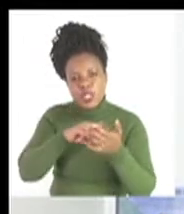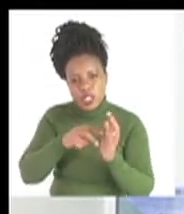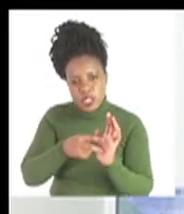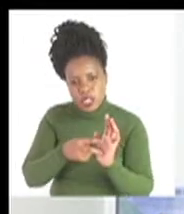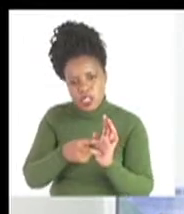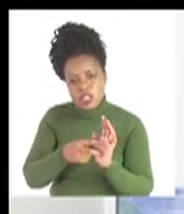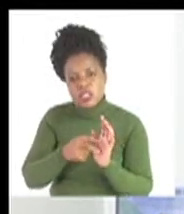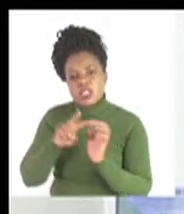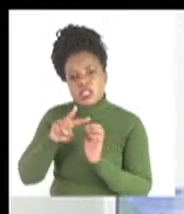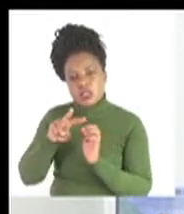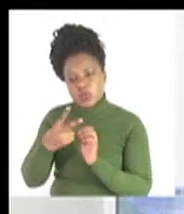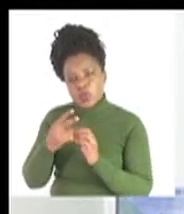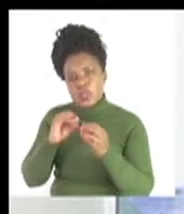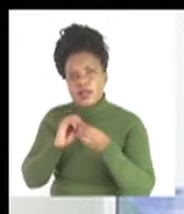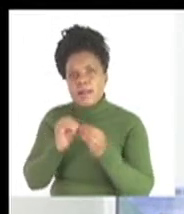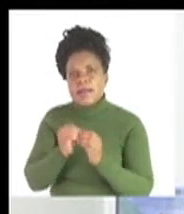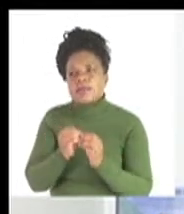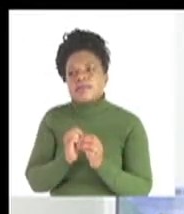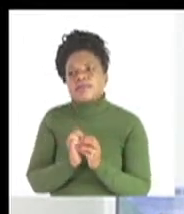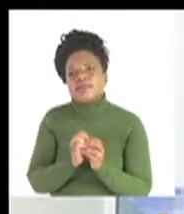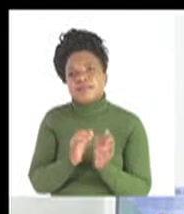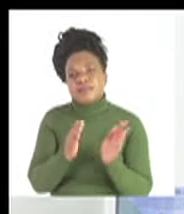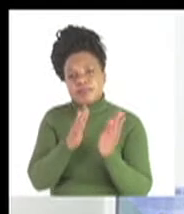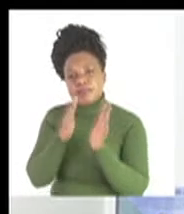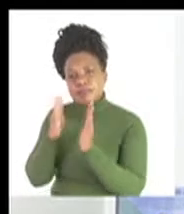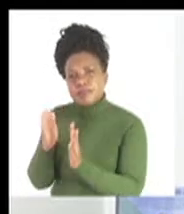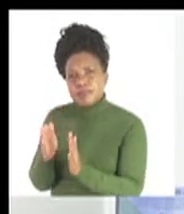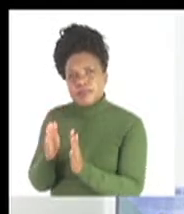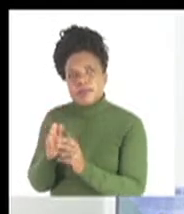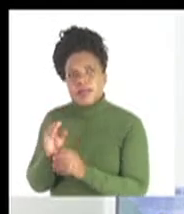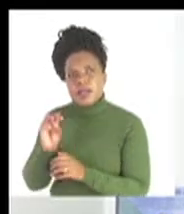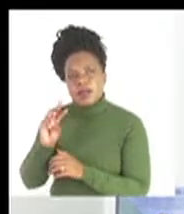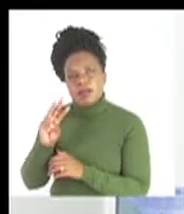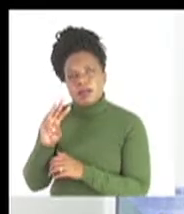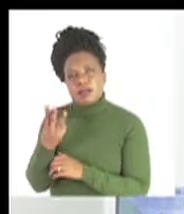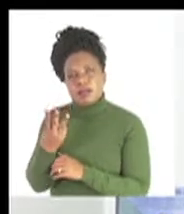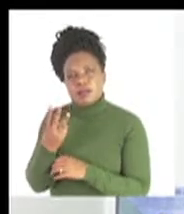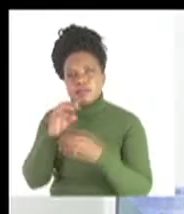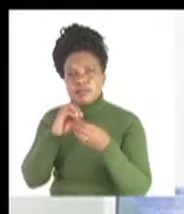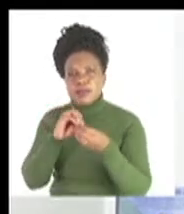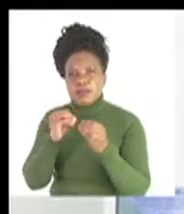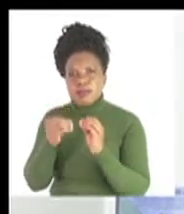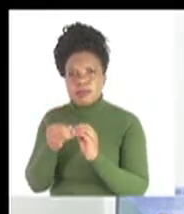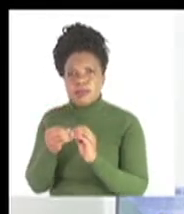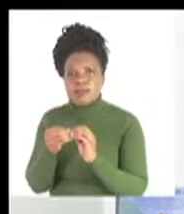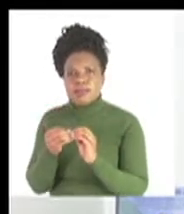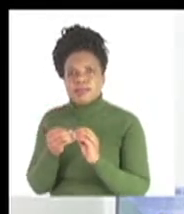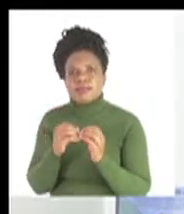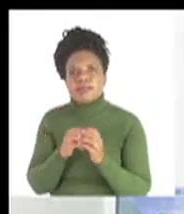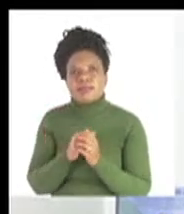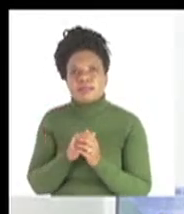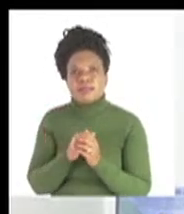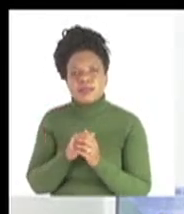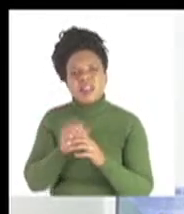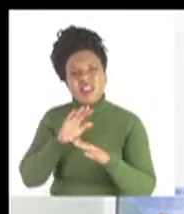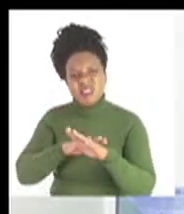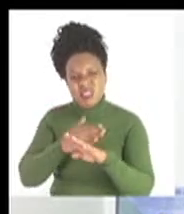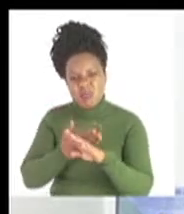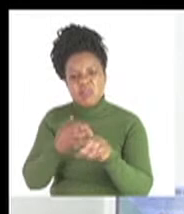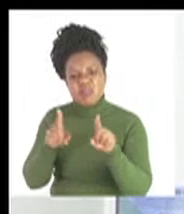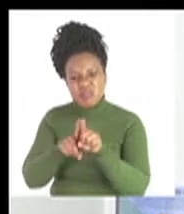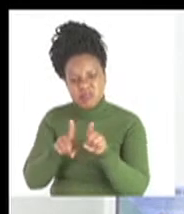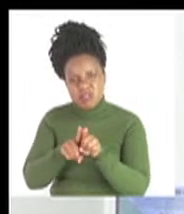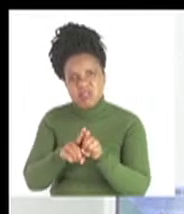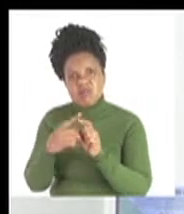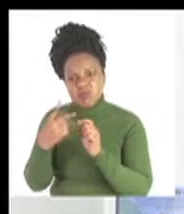Cube numbers, We can give also an example of a